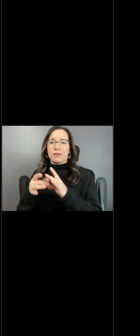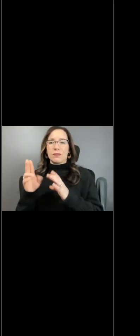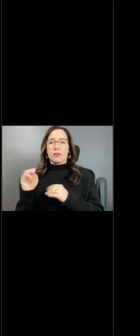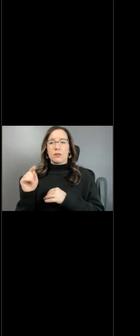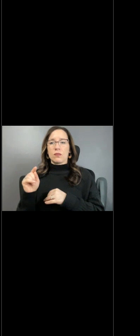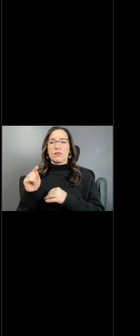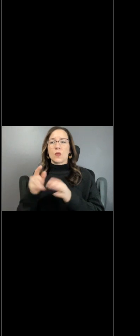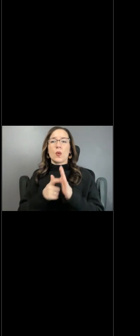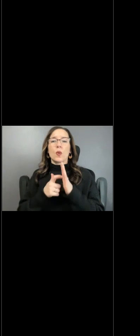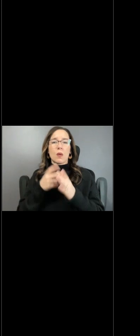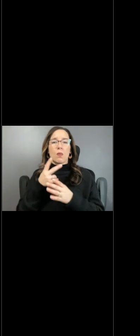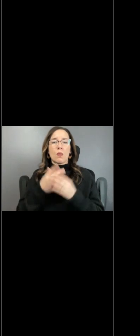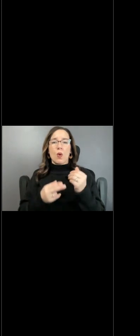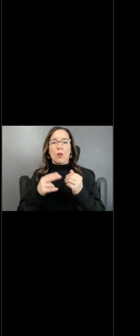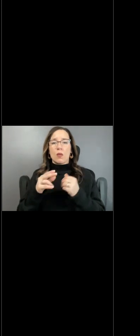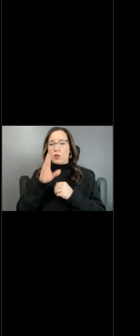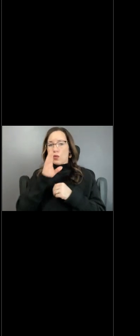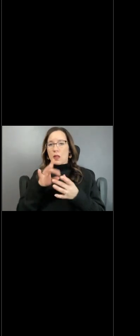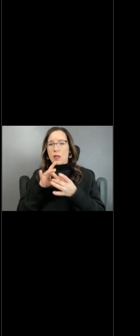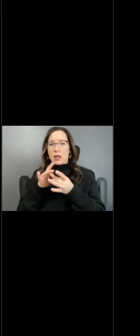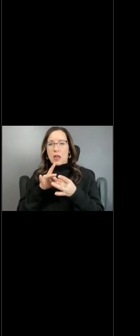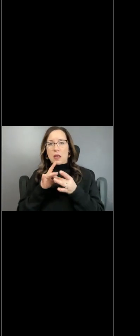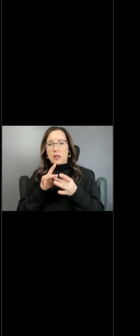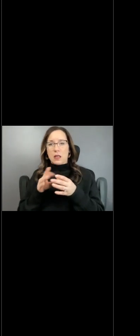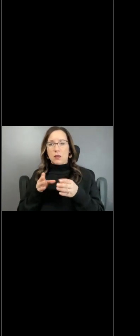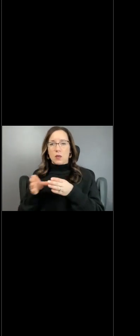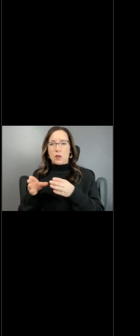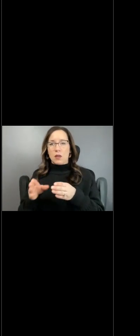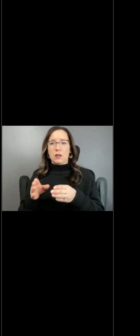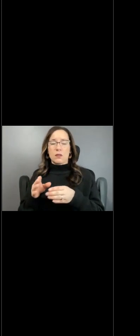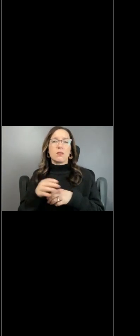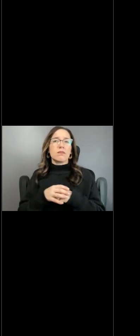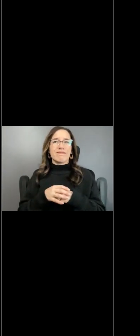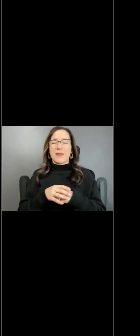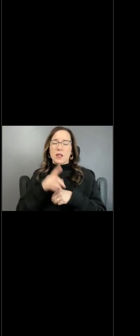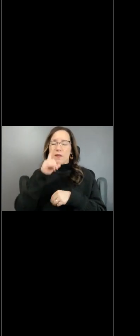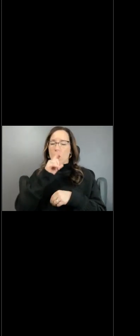connecting accessible route and usable doors. That is false.